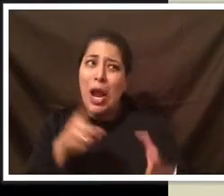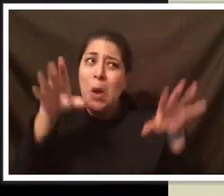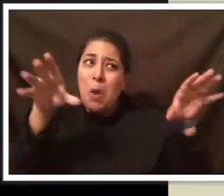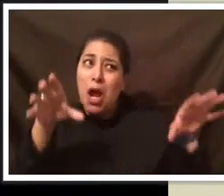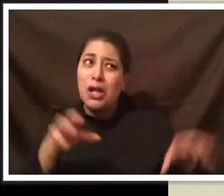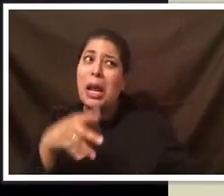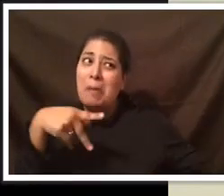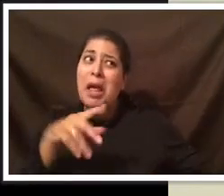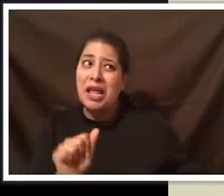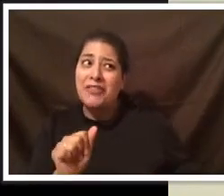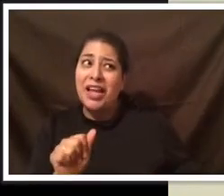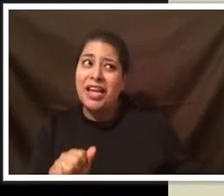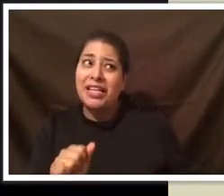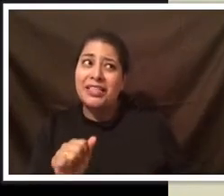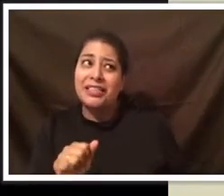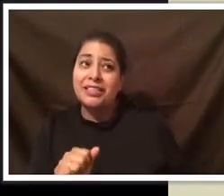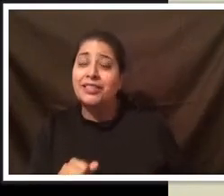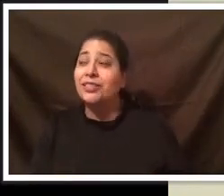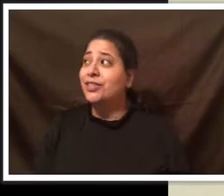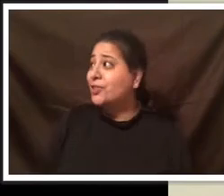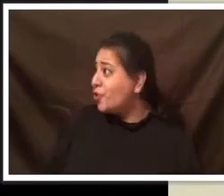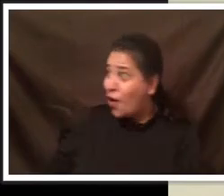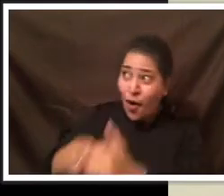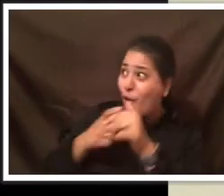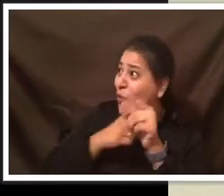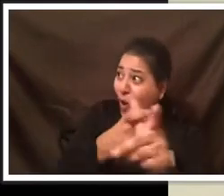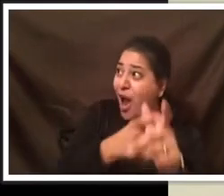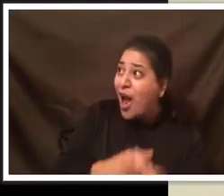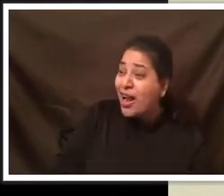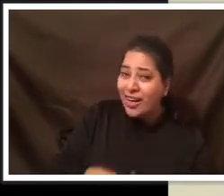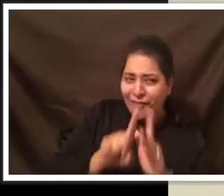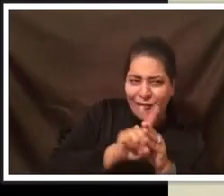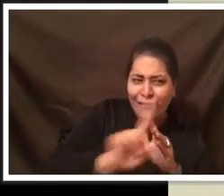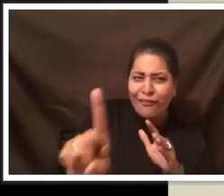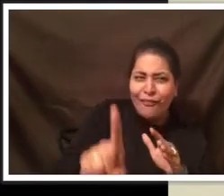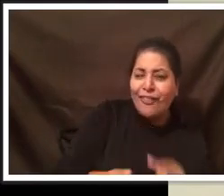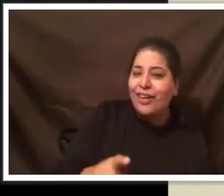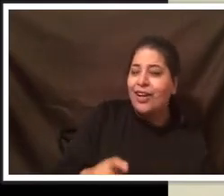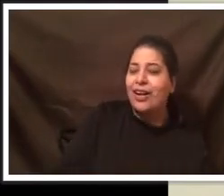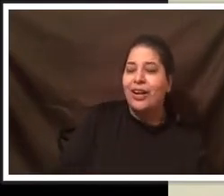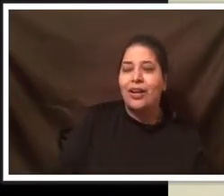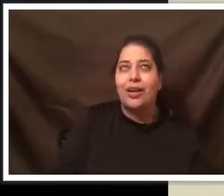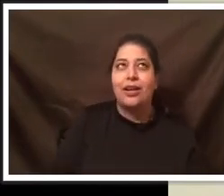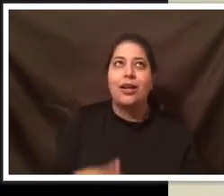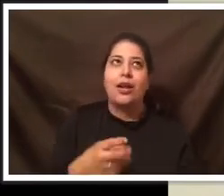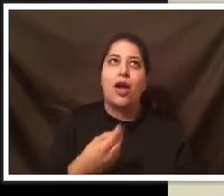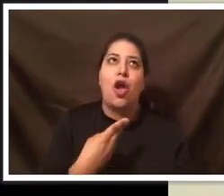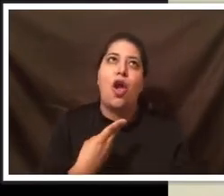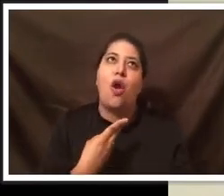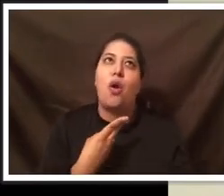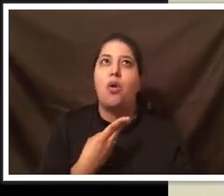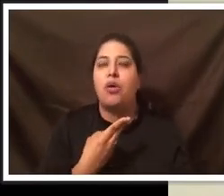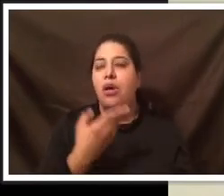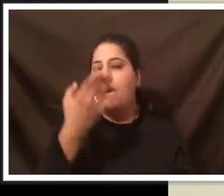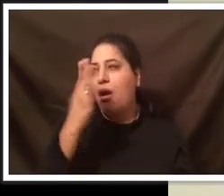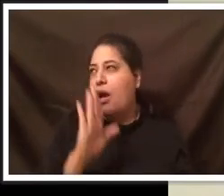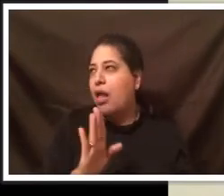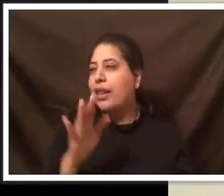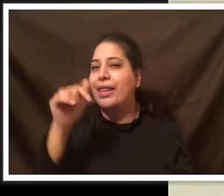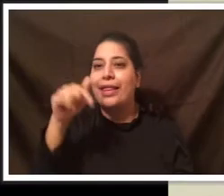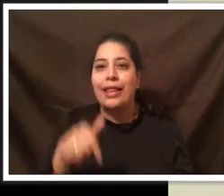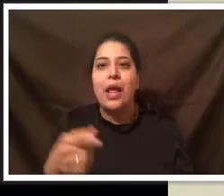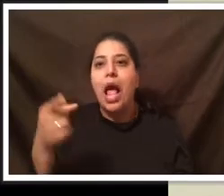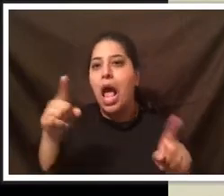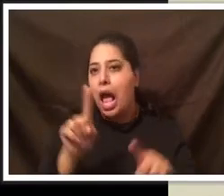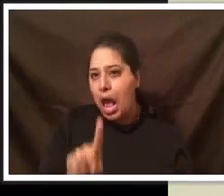Annie. She ran up the road. Oh, brother. This is what he got for spending